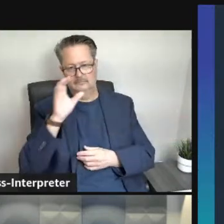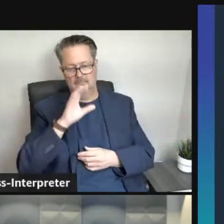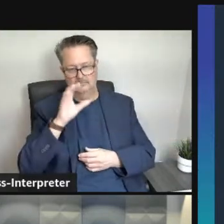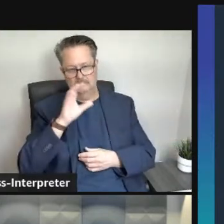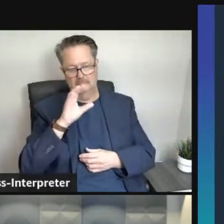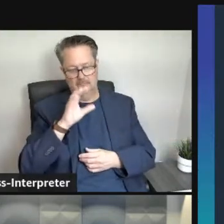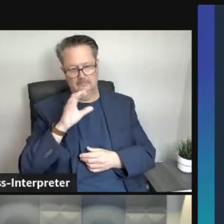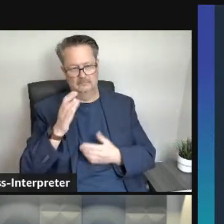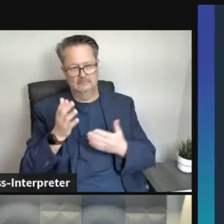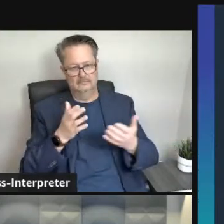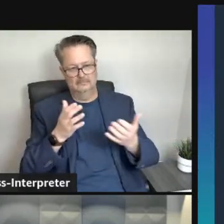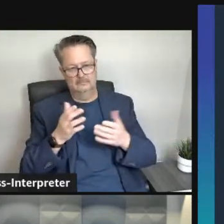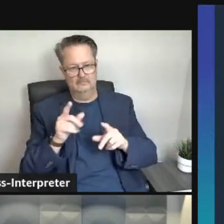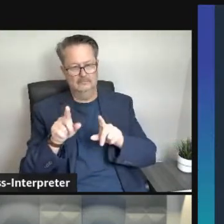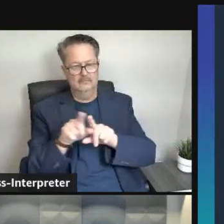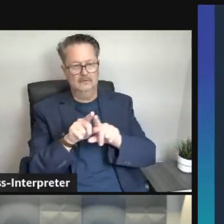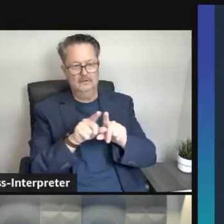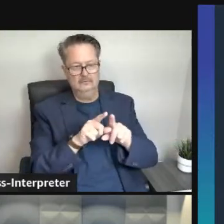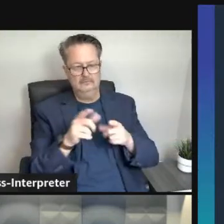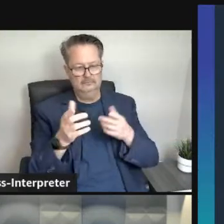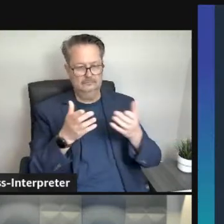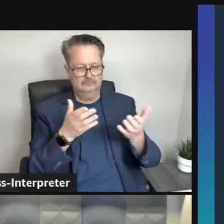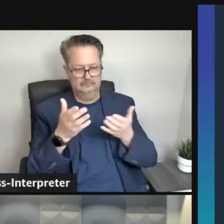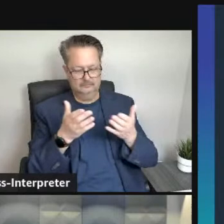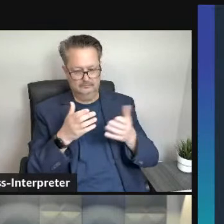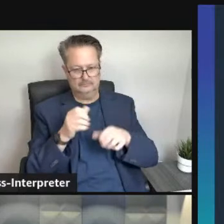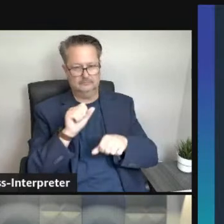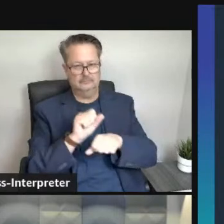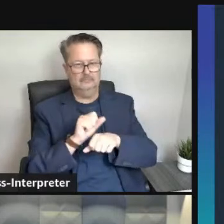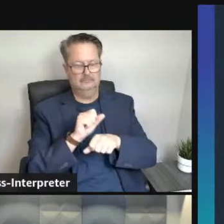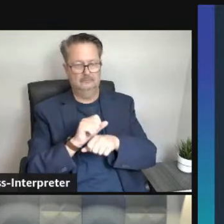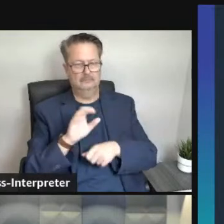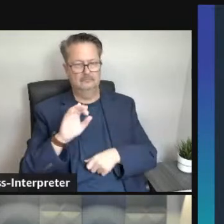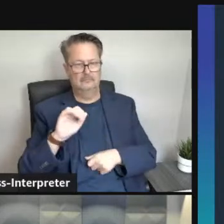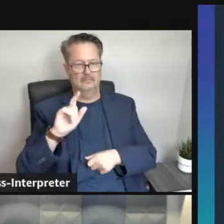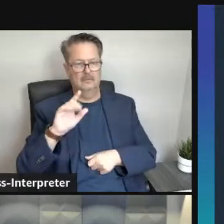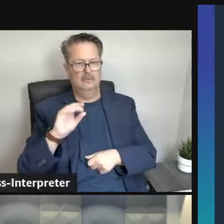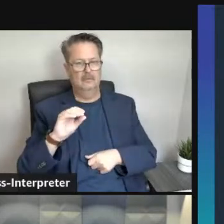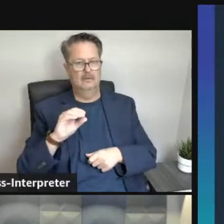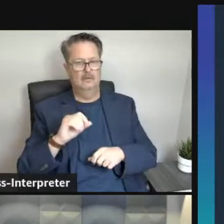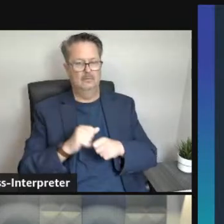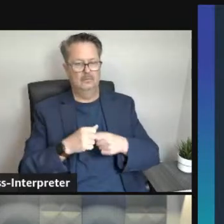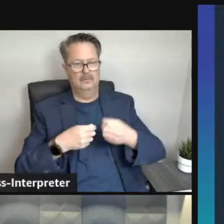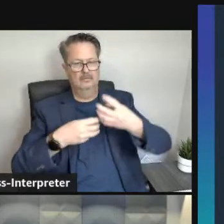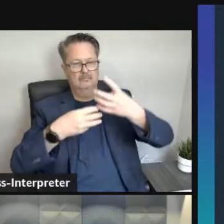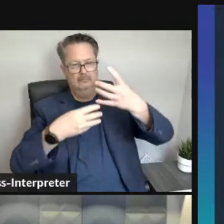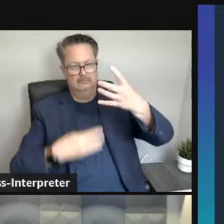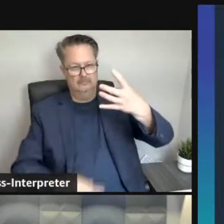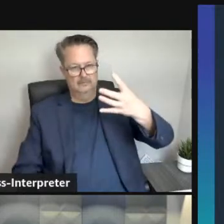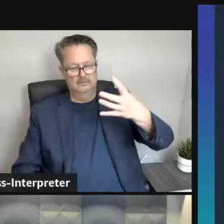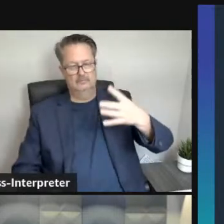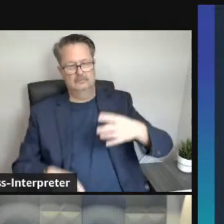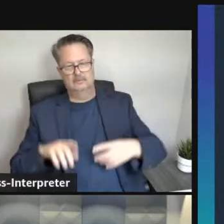Argo Workflows also support complex workflows with multiple steps and parallel processing.